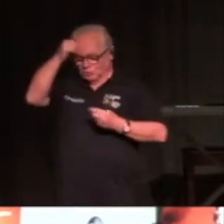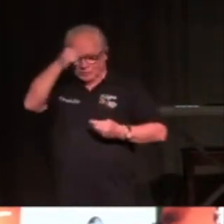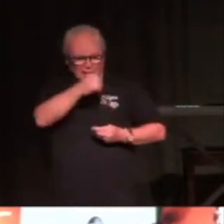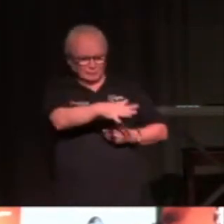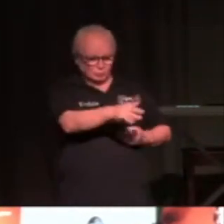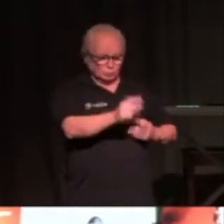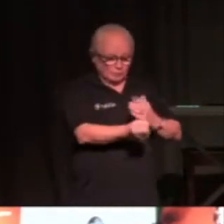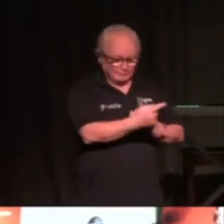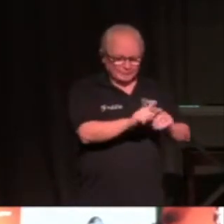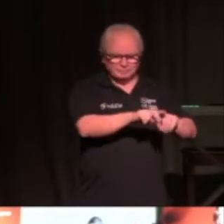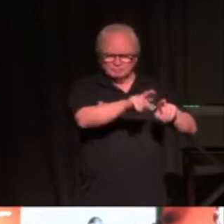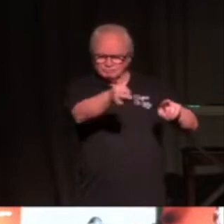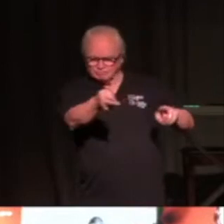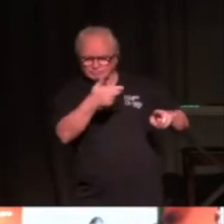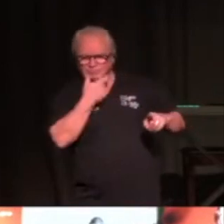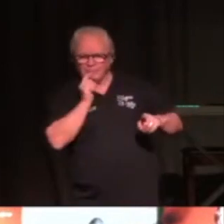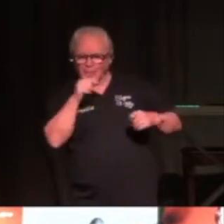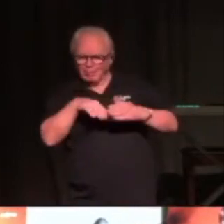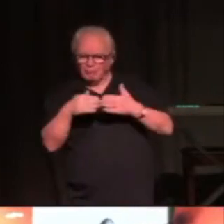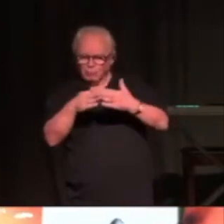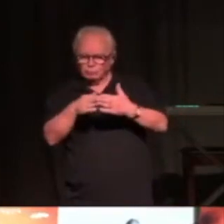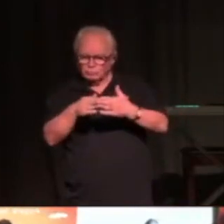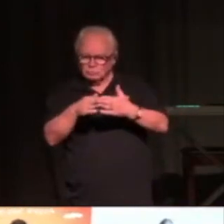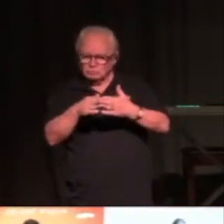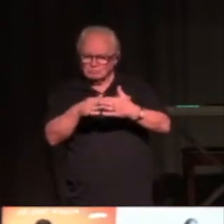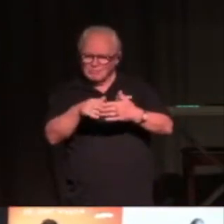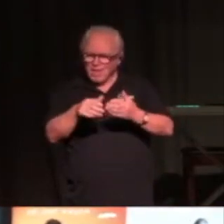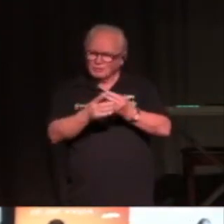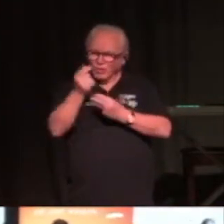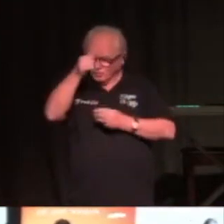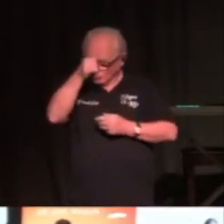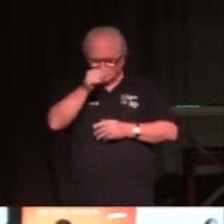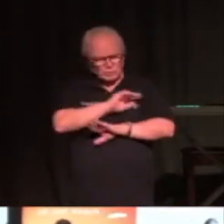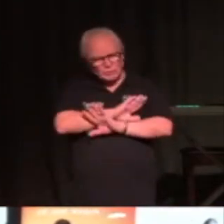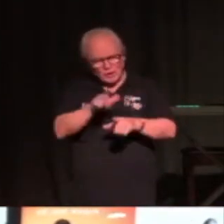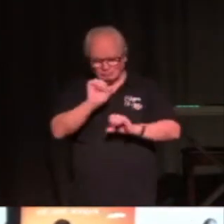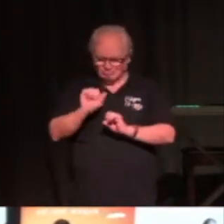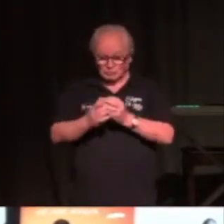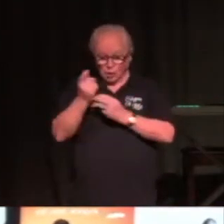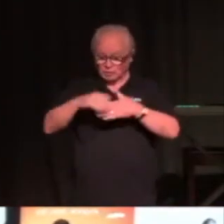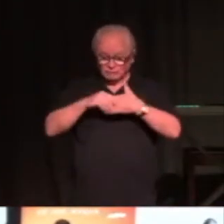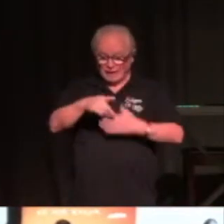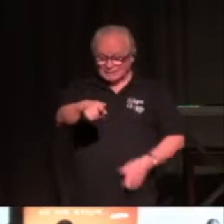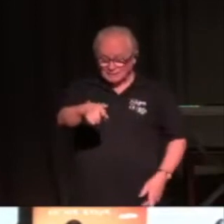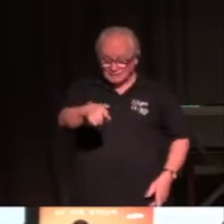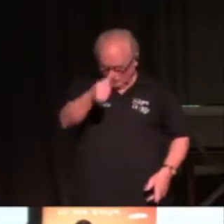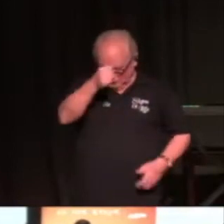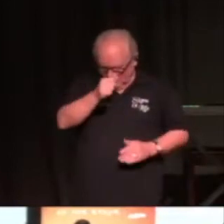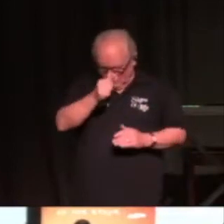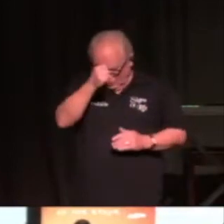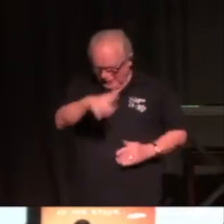And so your safest and most protected and most fearless direction in this life is following Jesus and his